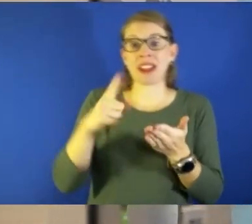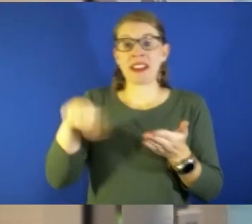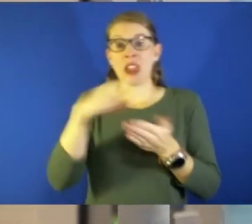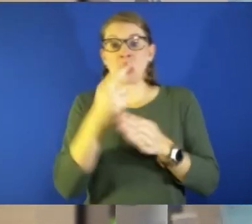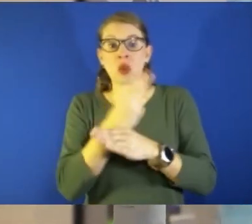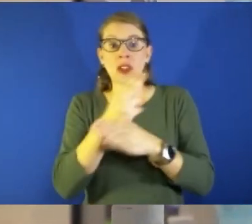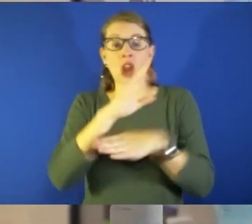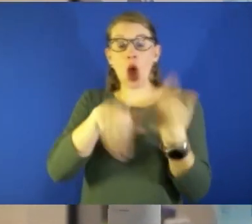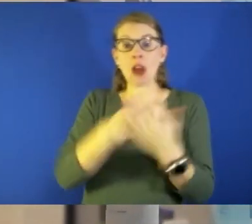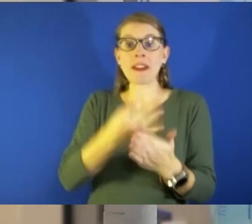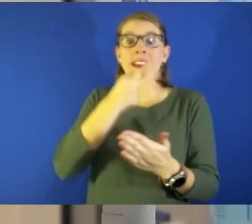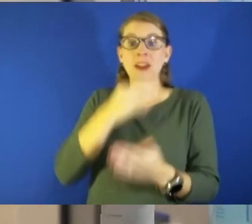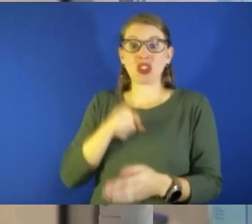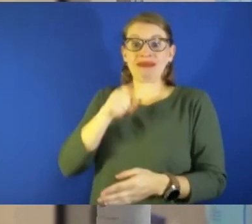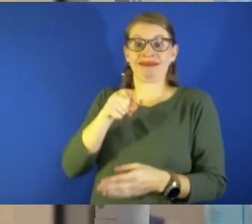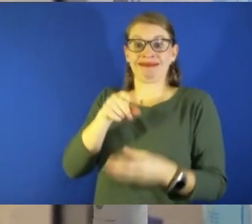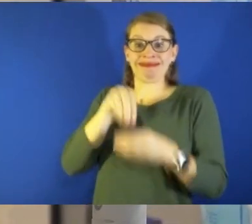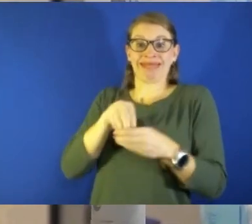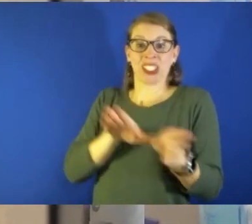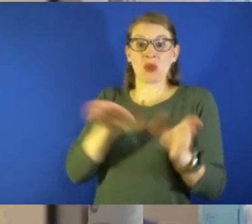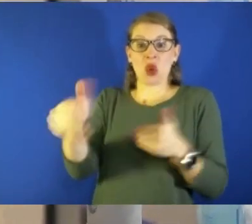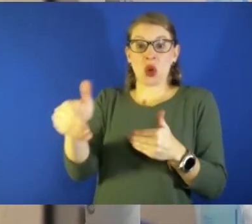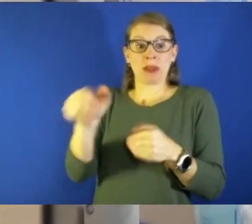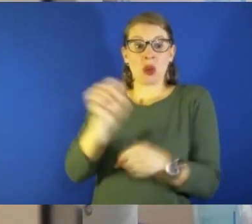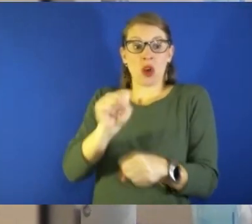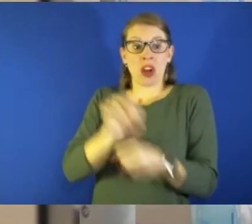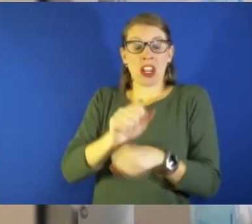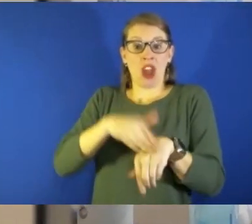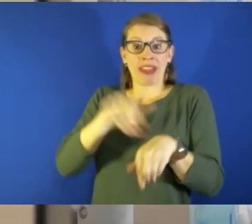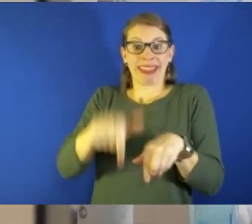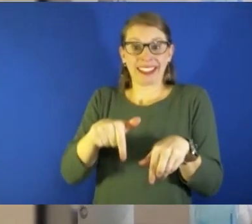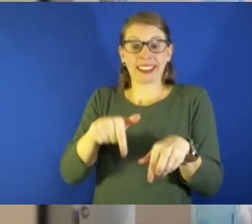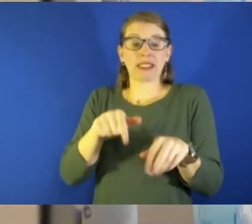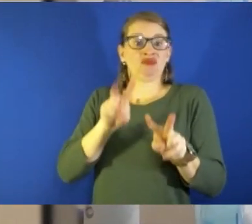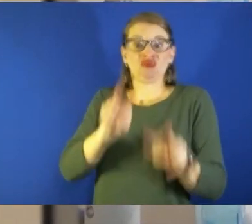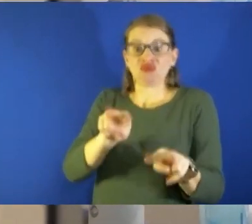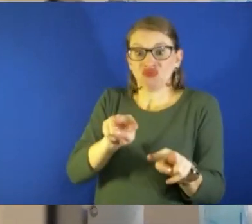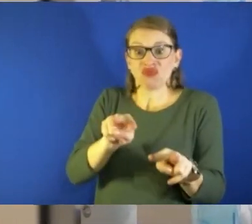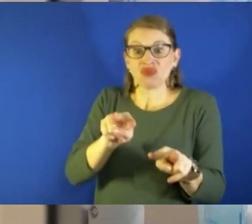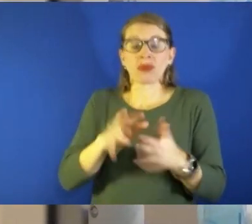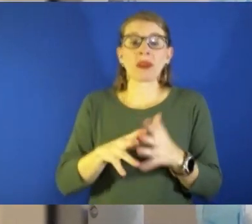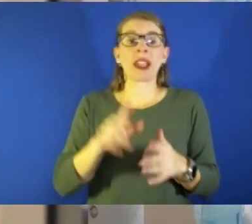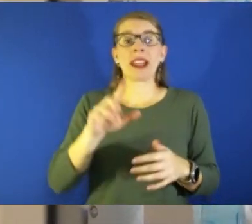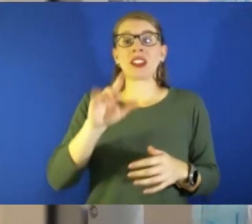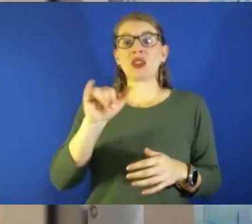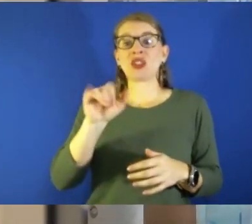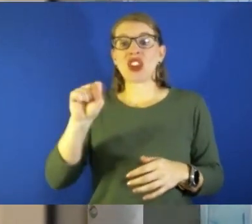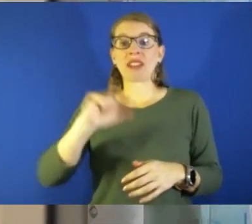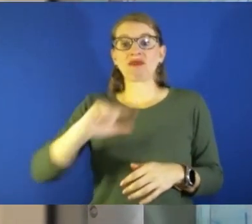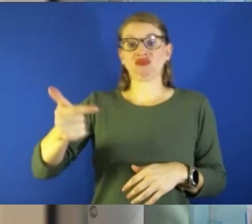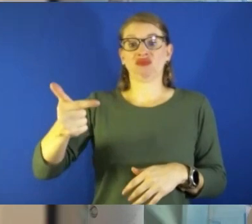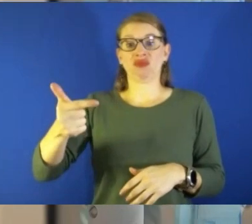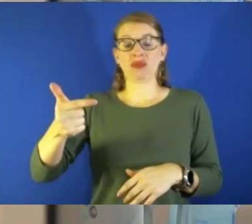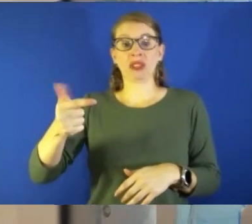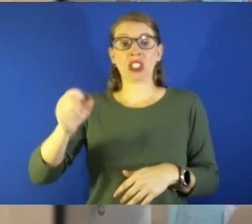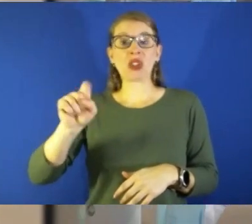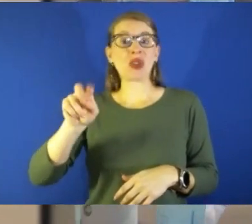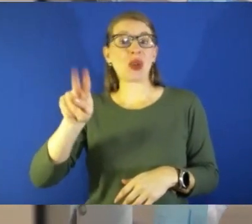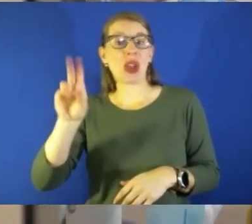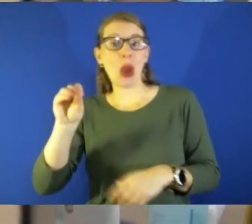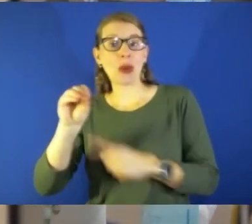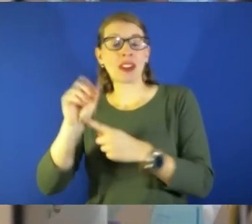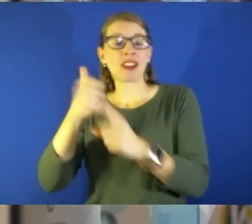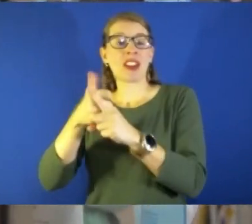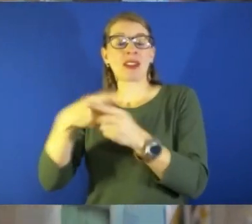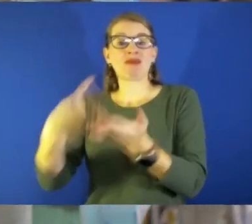in there working on this and monitoring things. So Jess, I'm going to hand it back to you in the studio so you can talk with our expert on the set